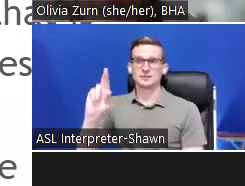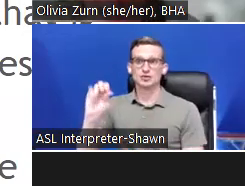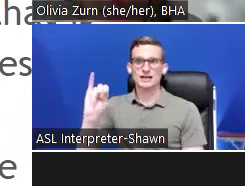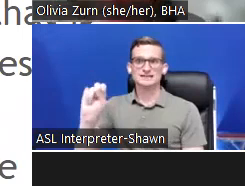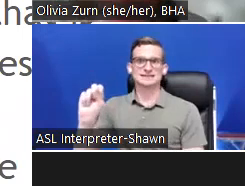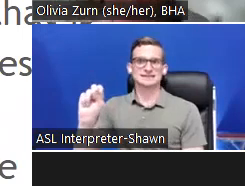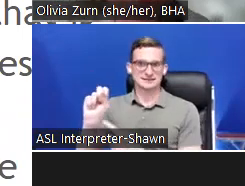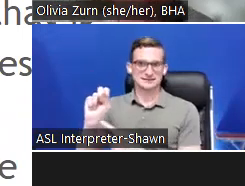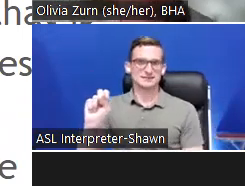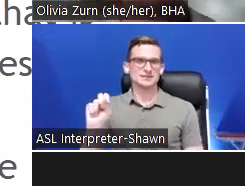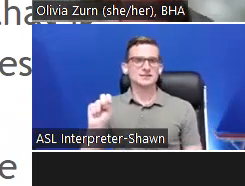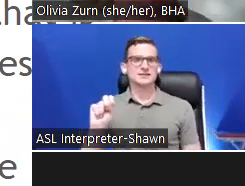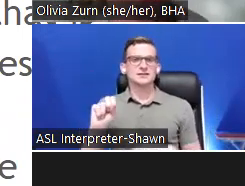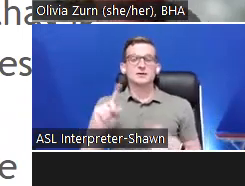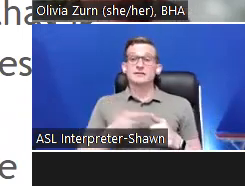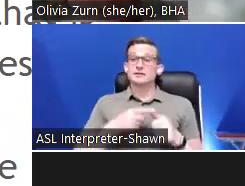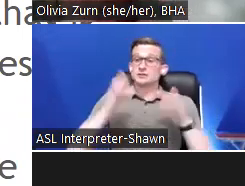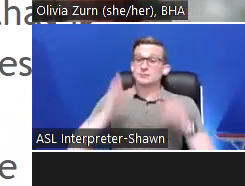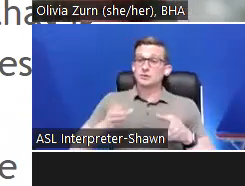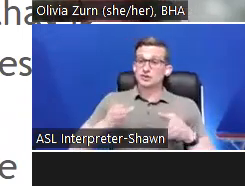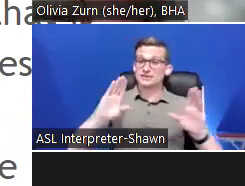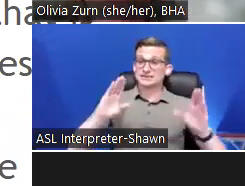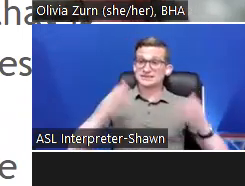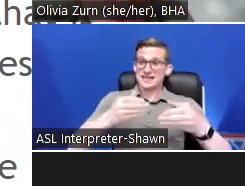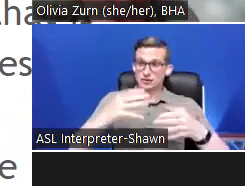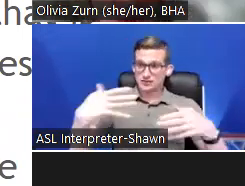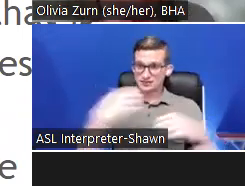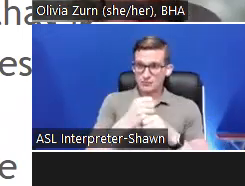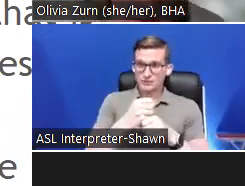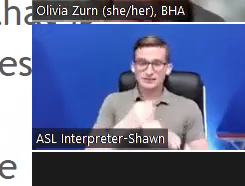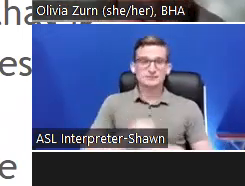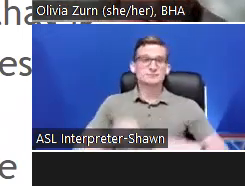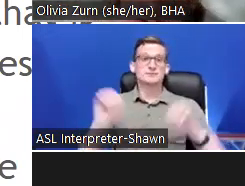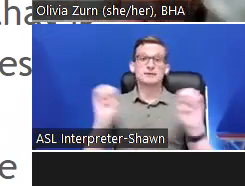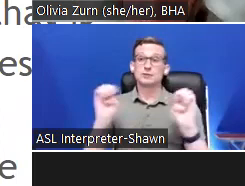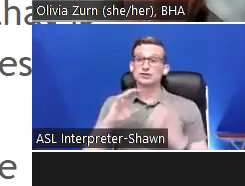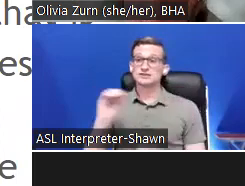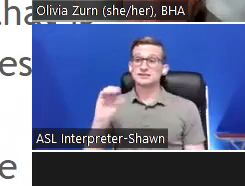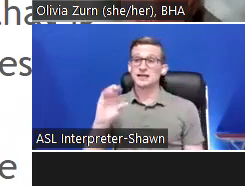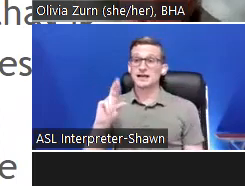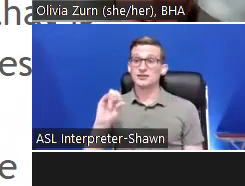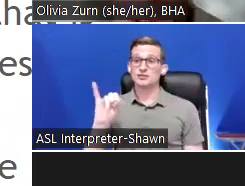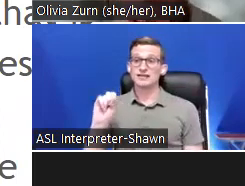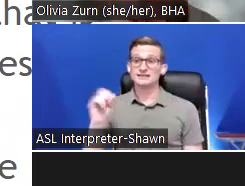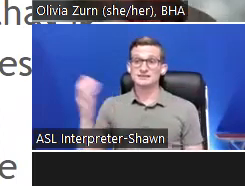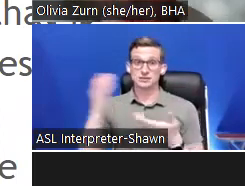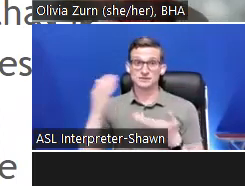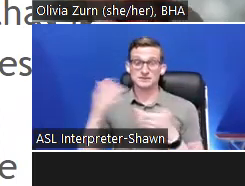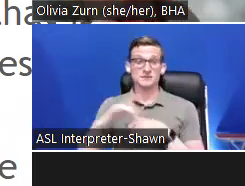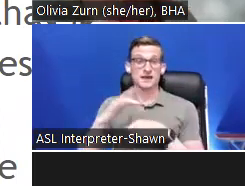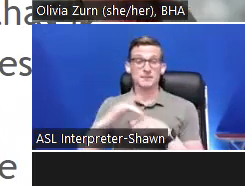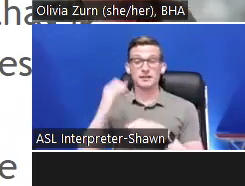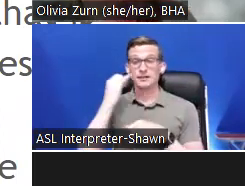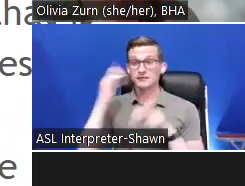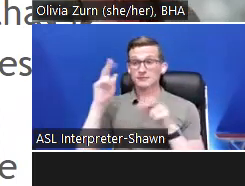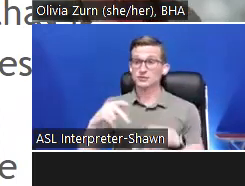All right, so starting off with our person-centered summary, emergency and crisis services are available when you have an urgent concern regarding your